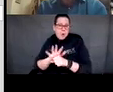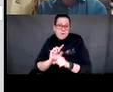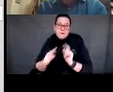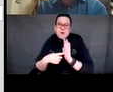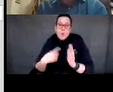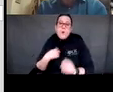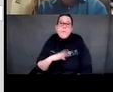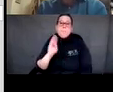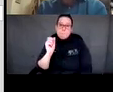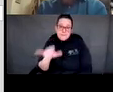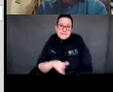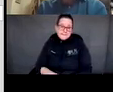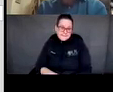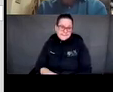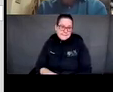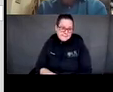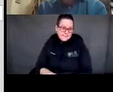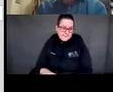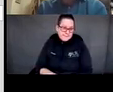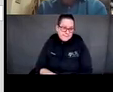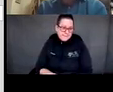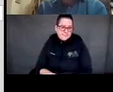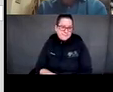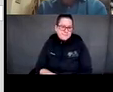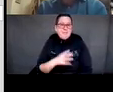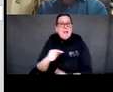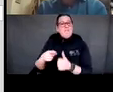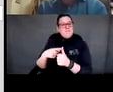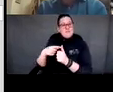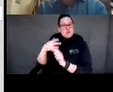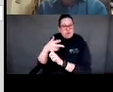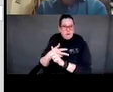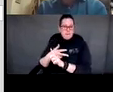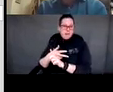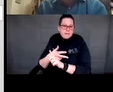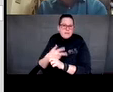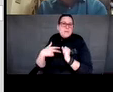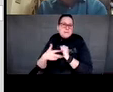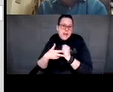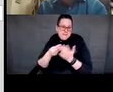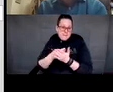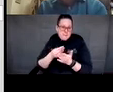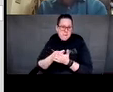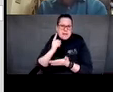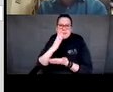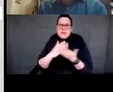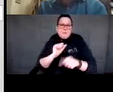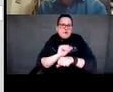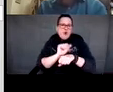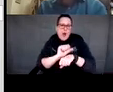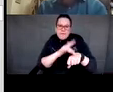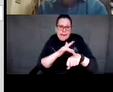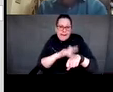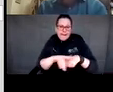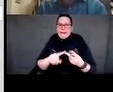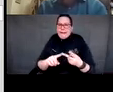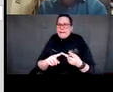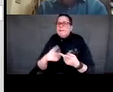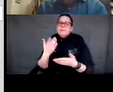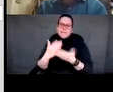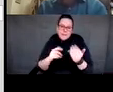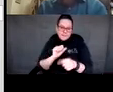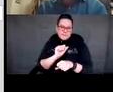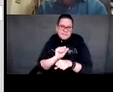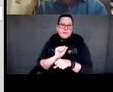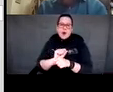in pathology. And certainly in the first quarter, you know, we got some savings for vacant positions, furloughs, other types of reductions